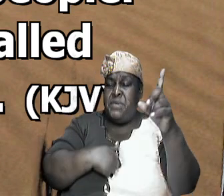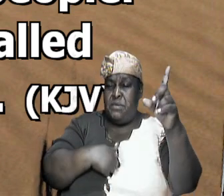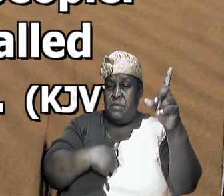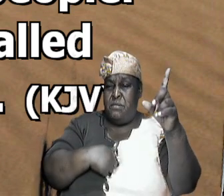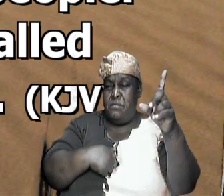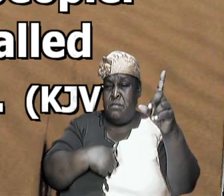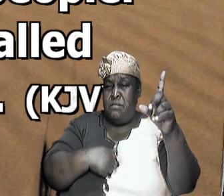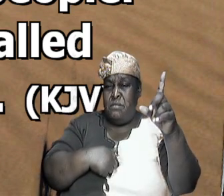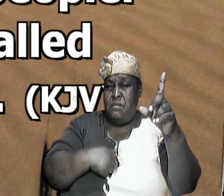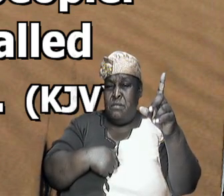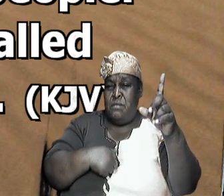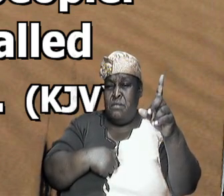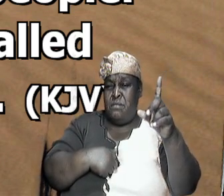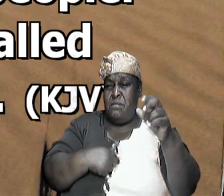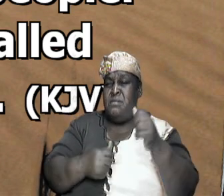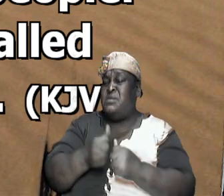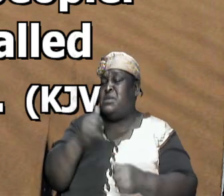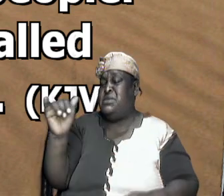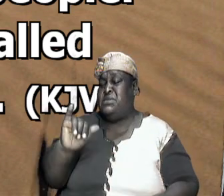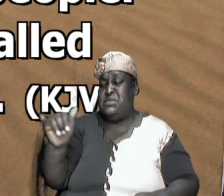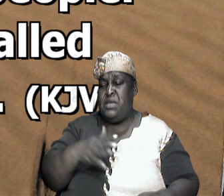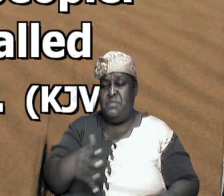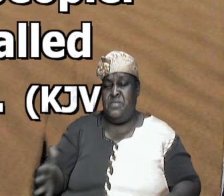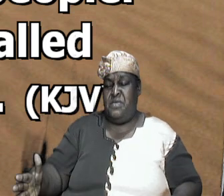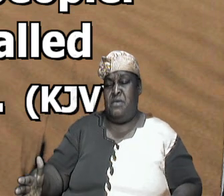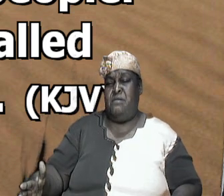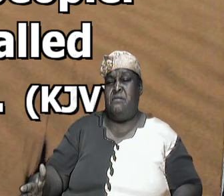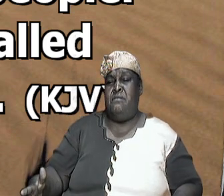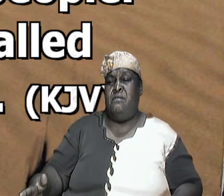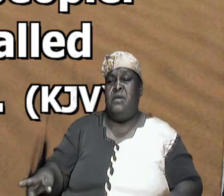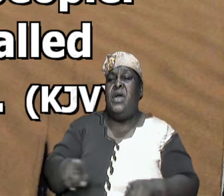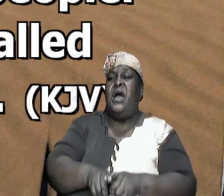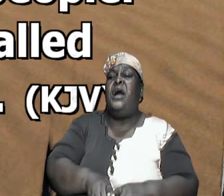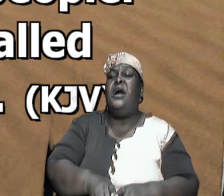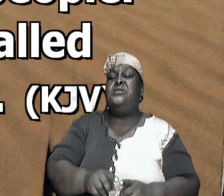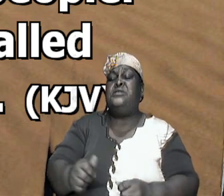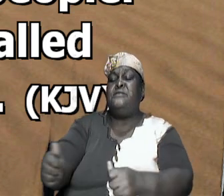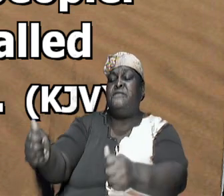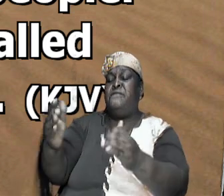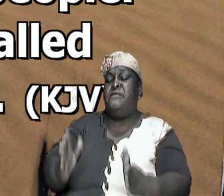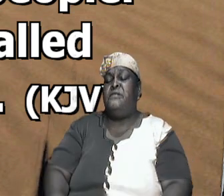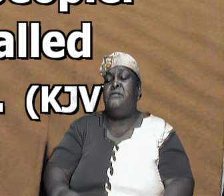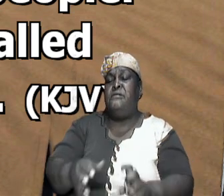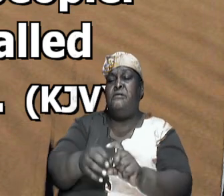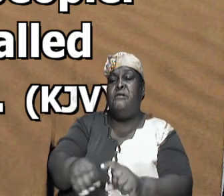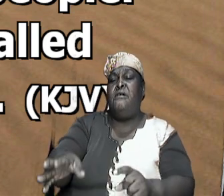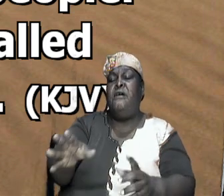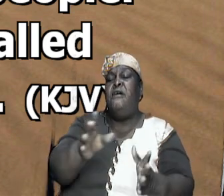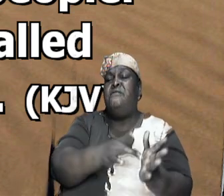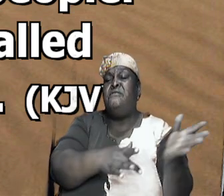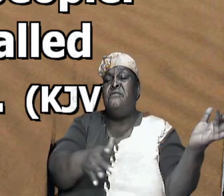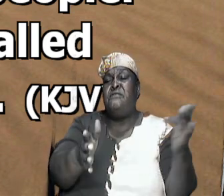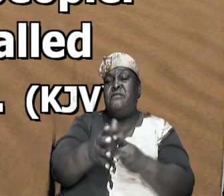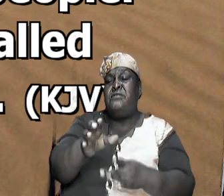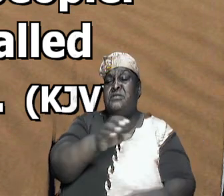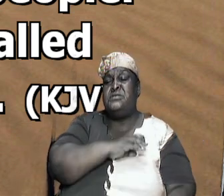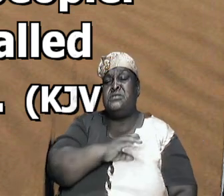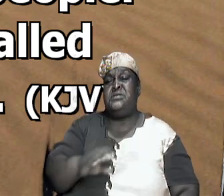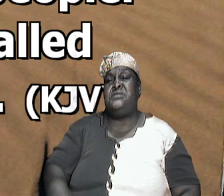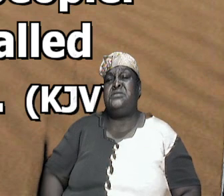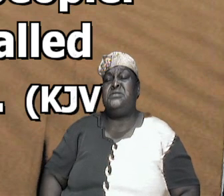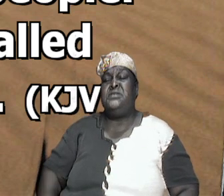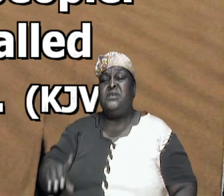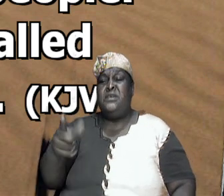is the exact same thing as, you know, follower of Christ. All right, so let us look at first